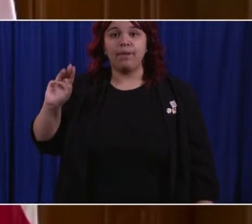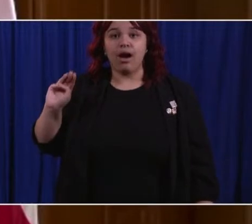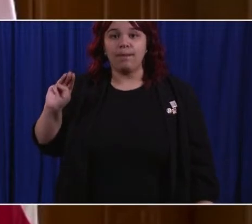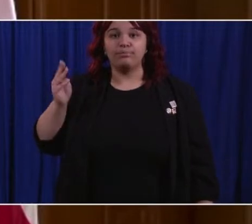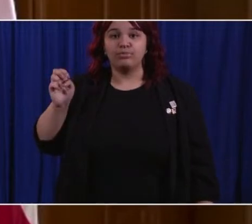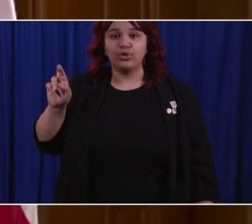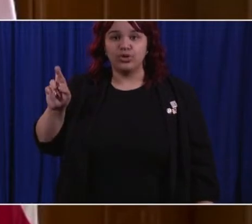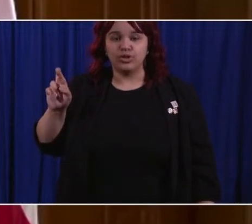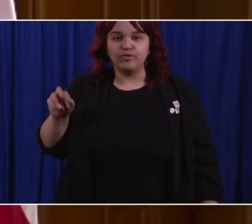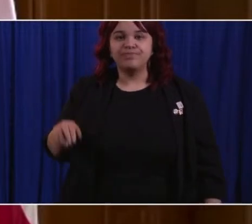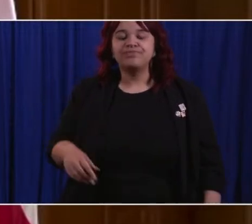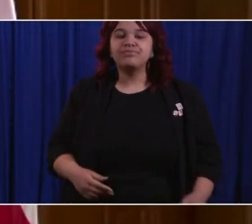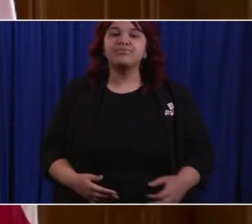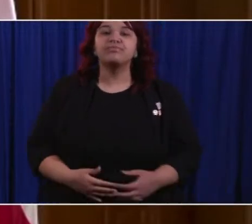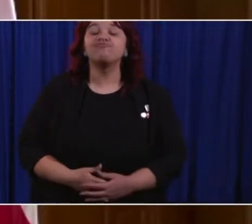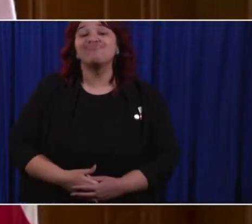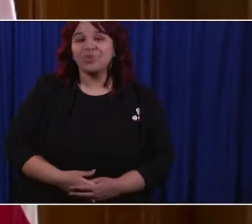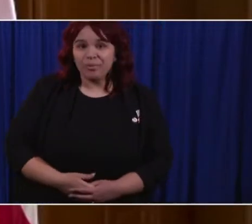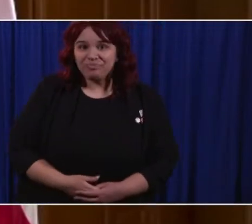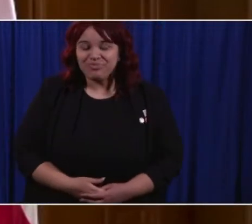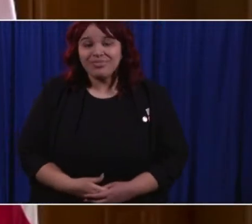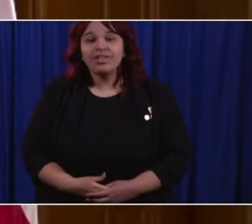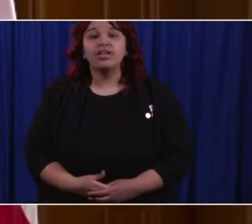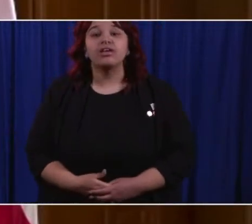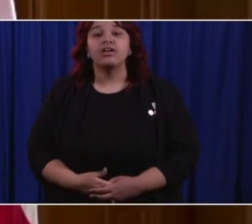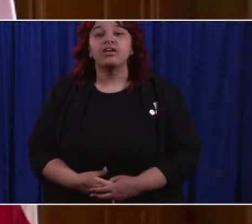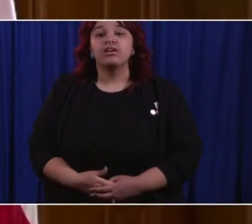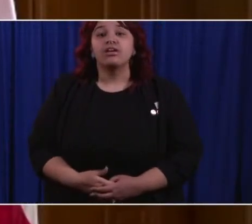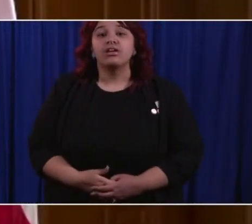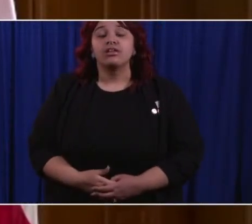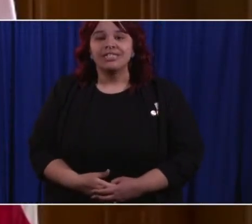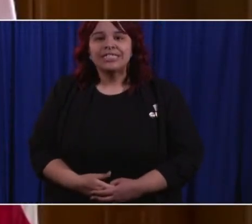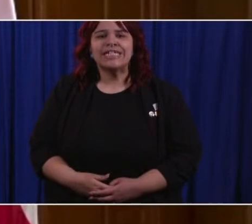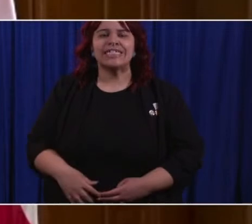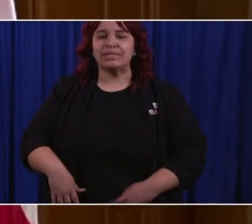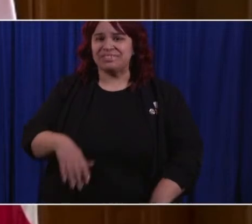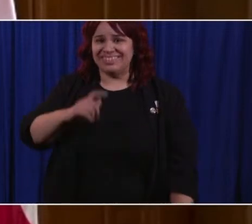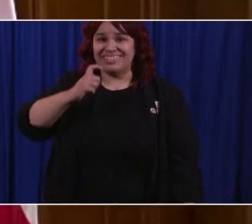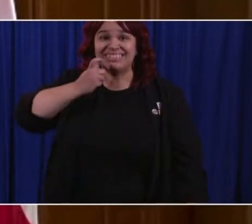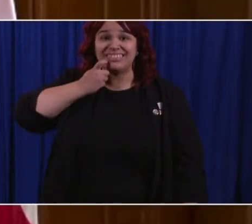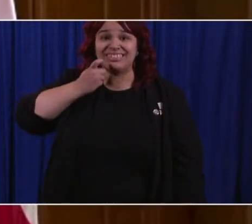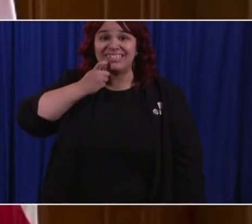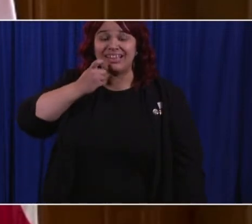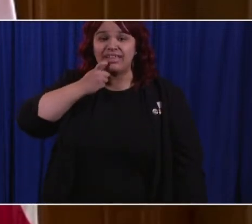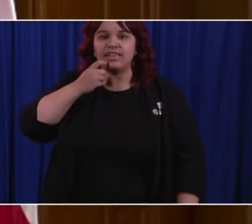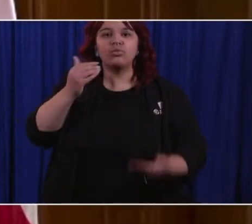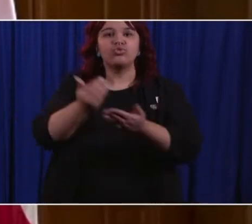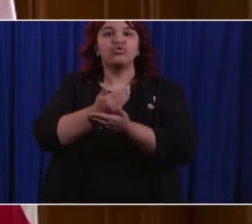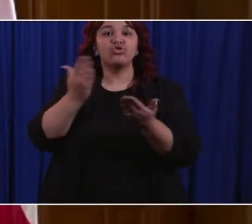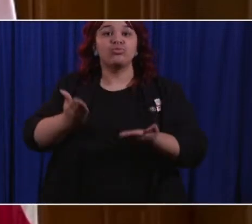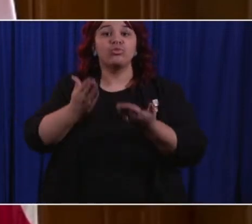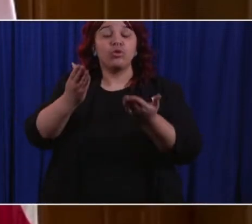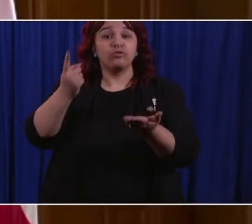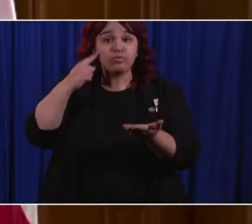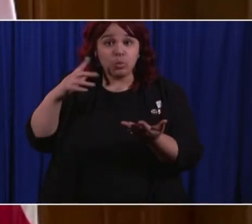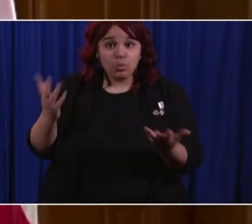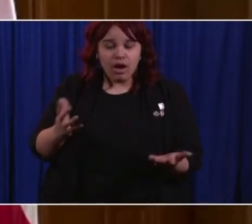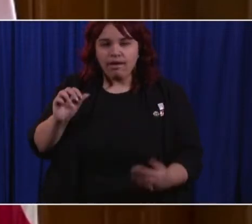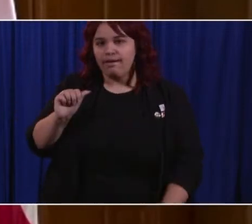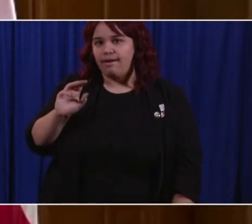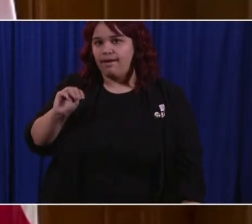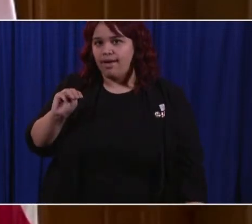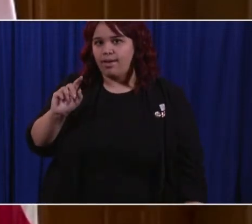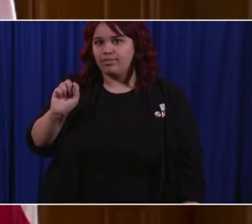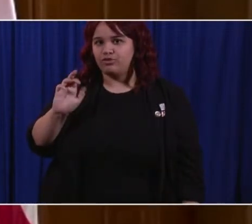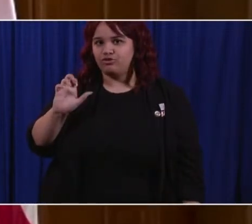is, Amtrak recently put out a new proposal for passenger rail, including several locations in Ohio. Obviously, your